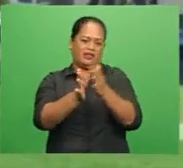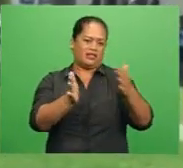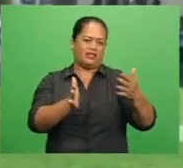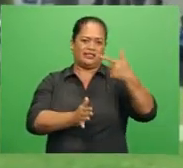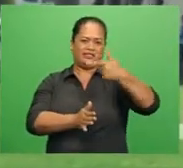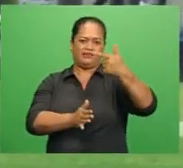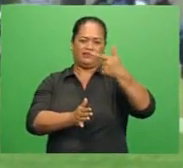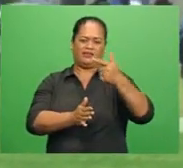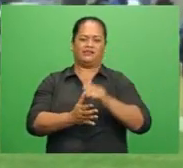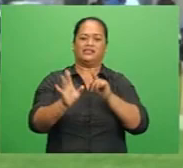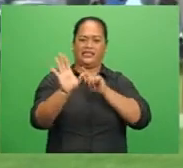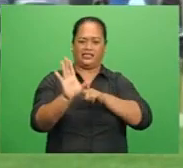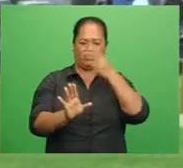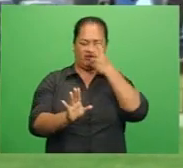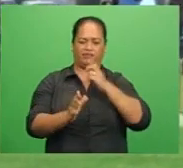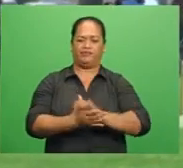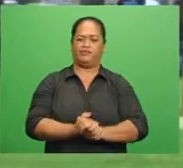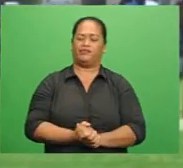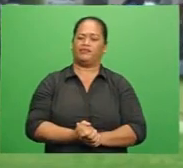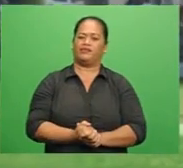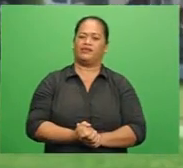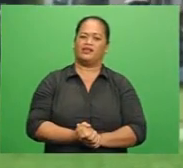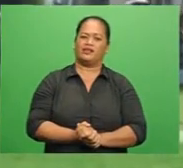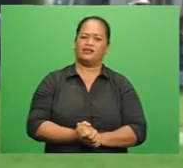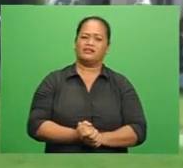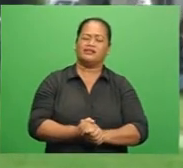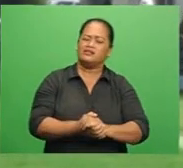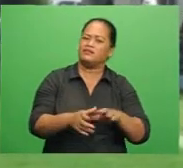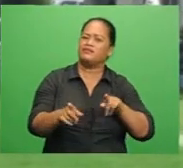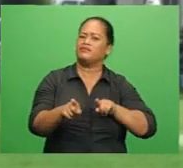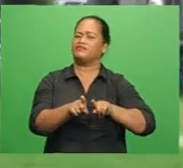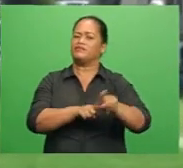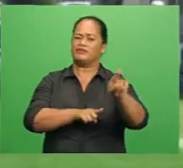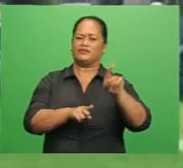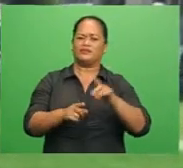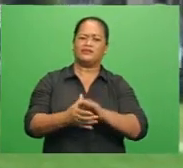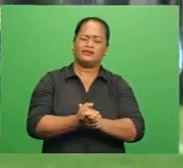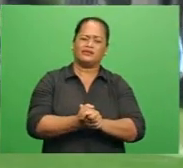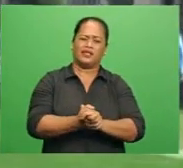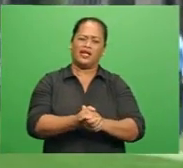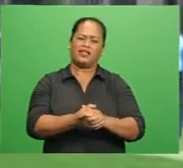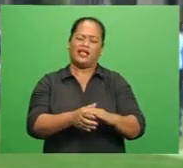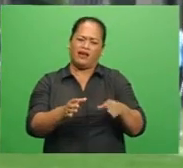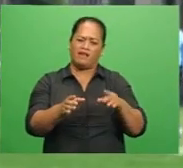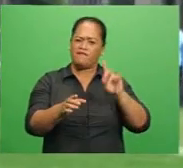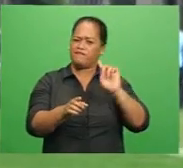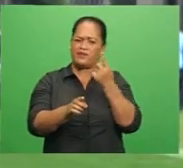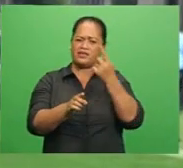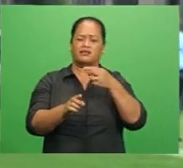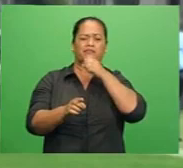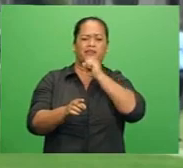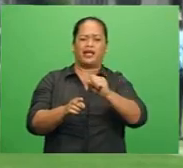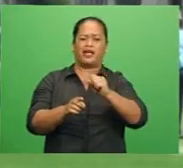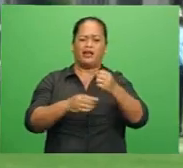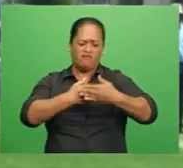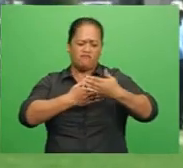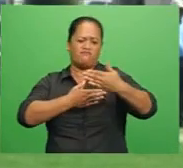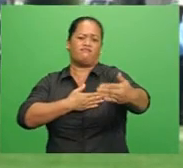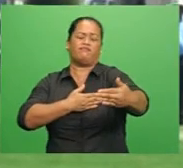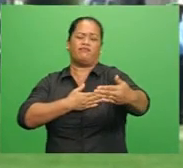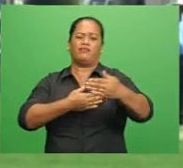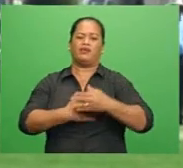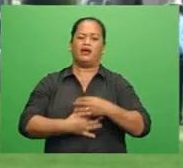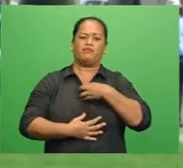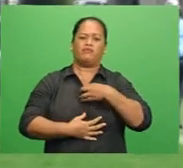squad, Cricket Fiji will have the men's extended squad go through a training program through its high-performance unit. Caroline